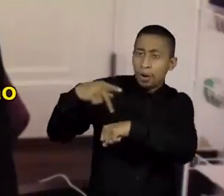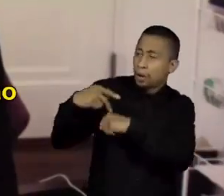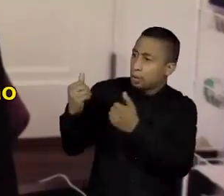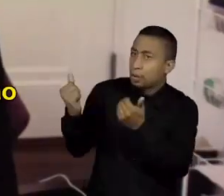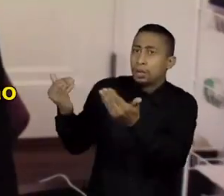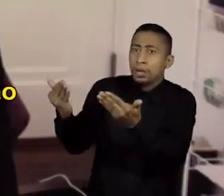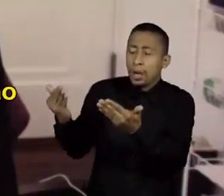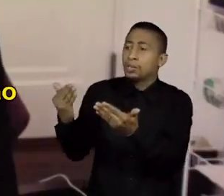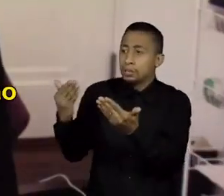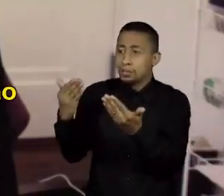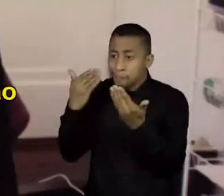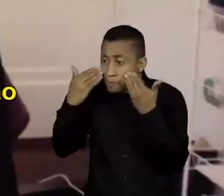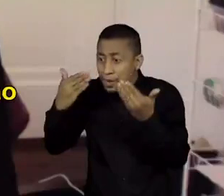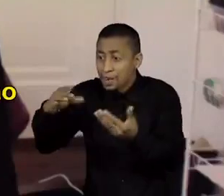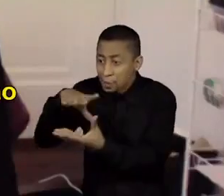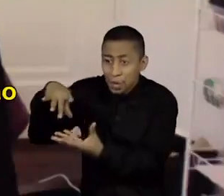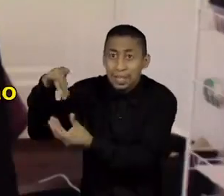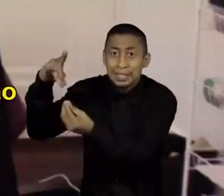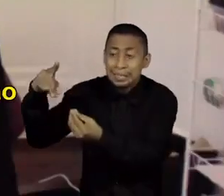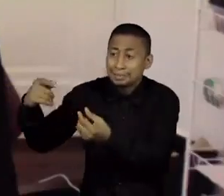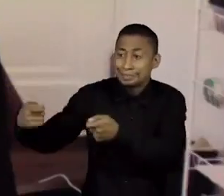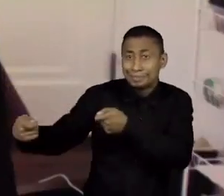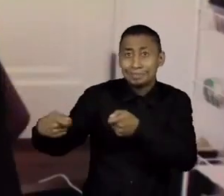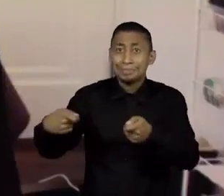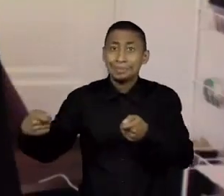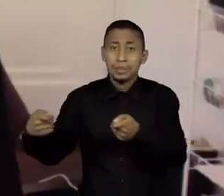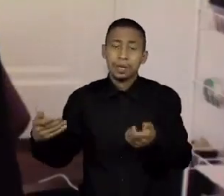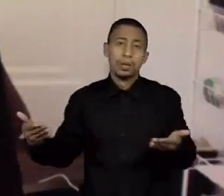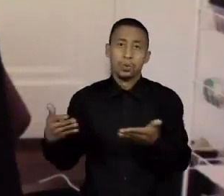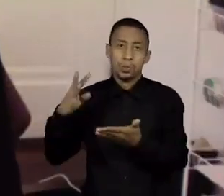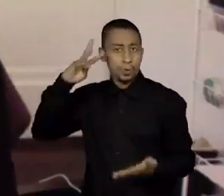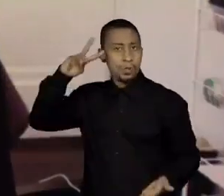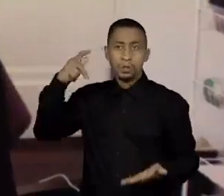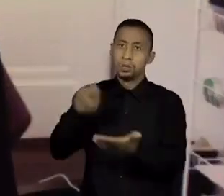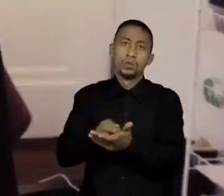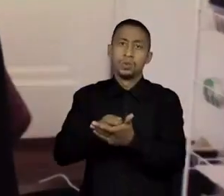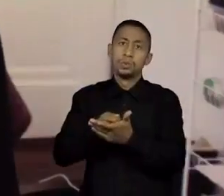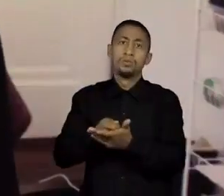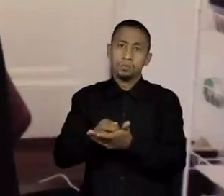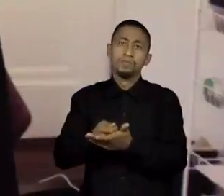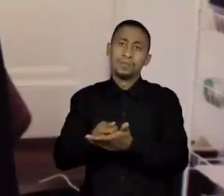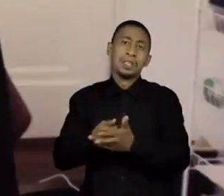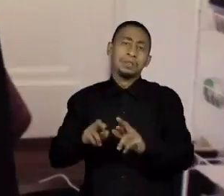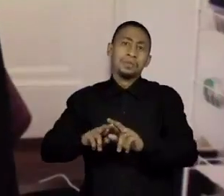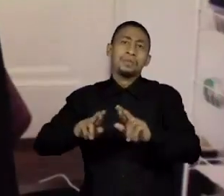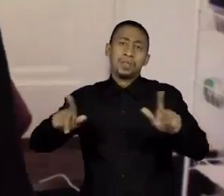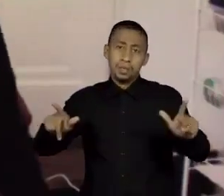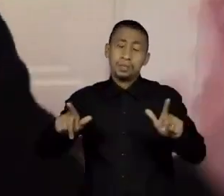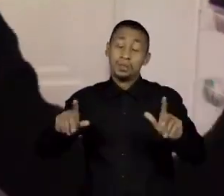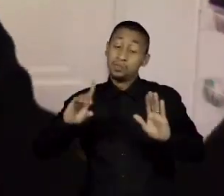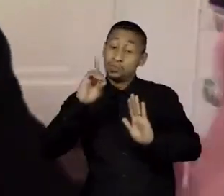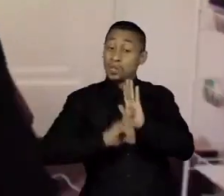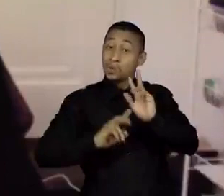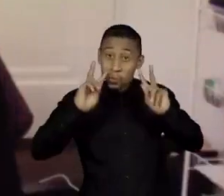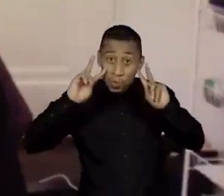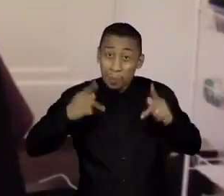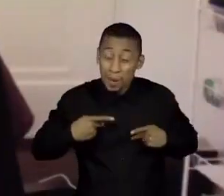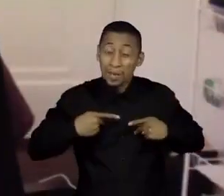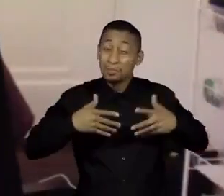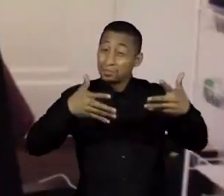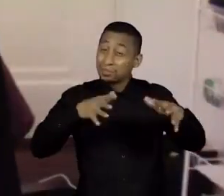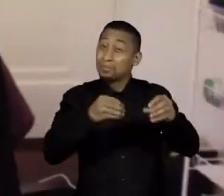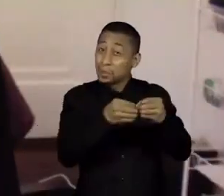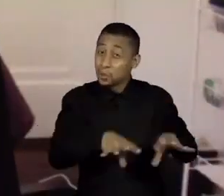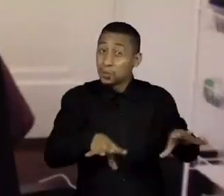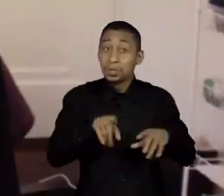steps in a very undemocratic, illiberal direction, where human rights are in real jeopardy. And India's,